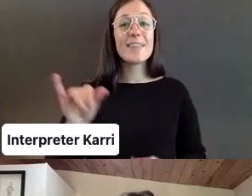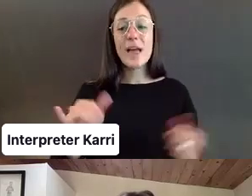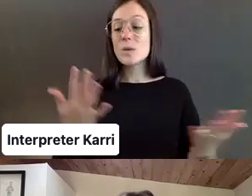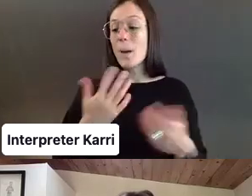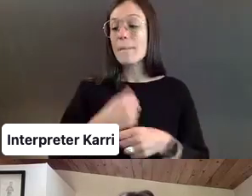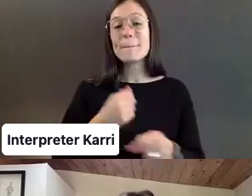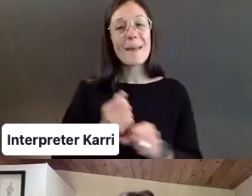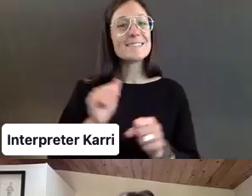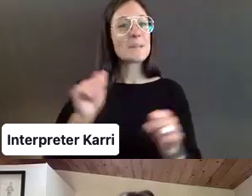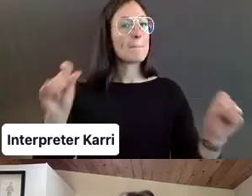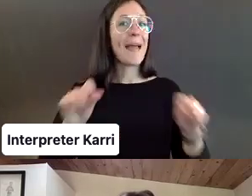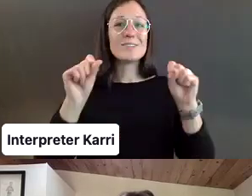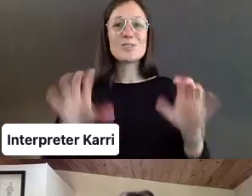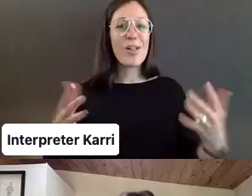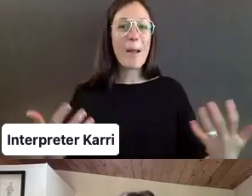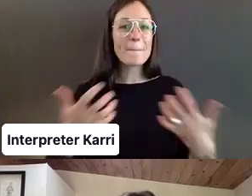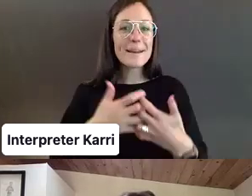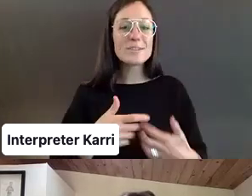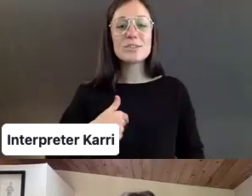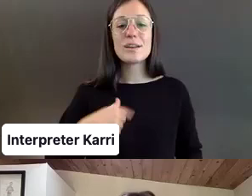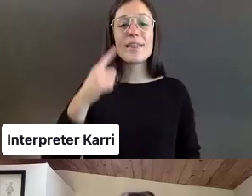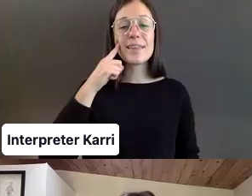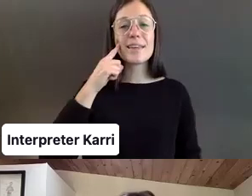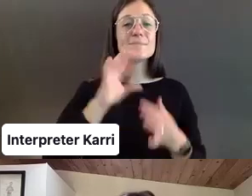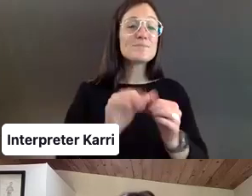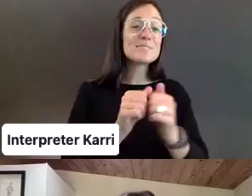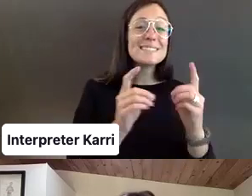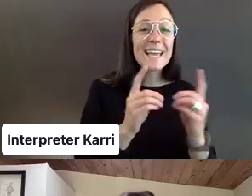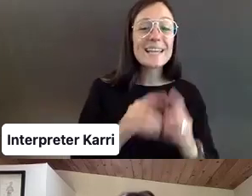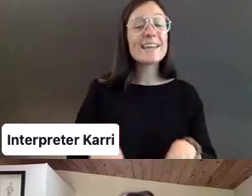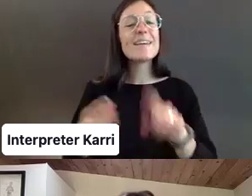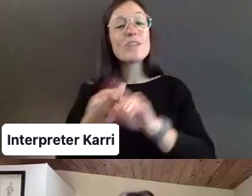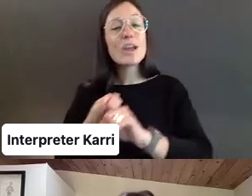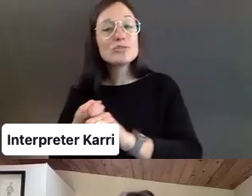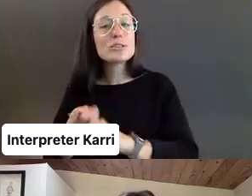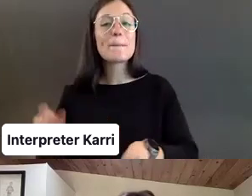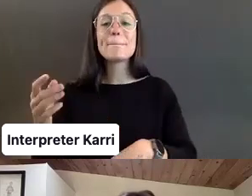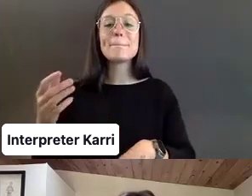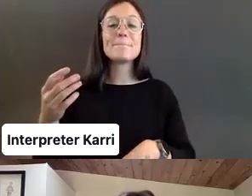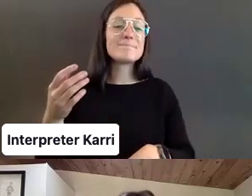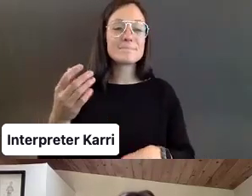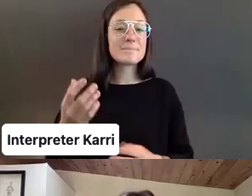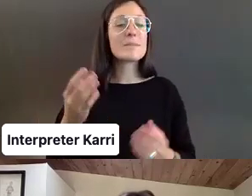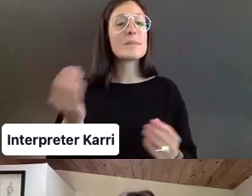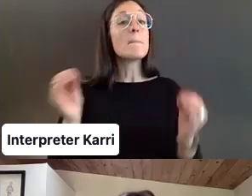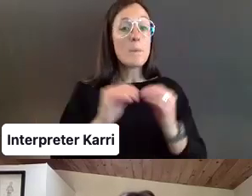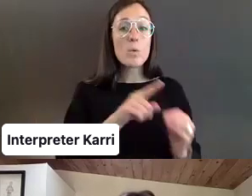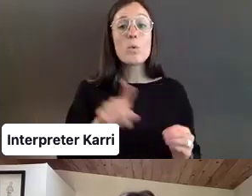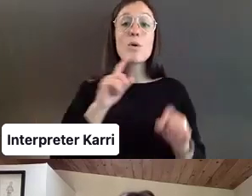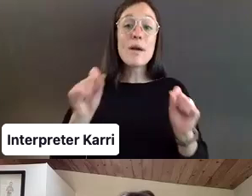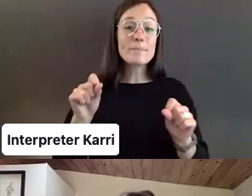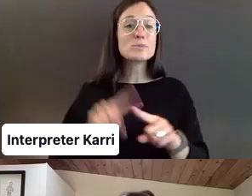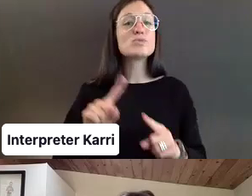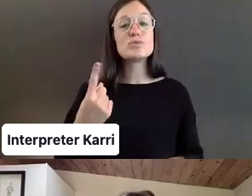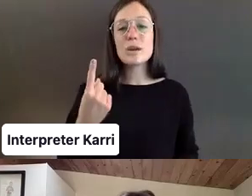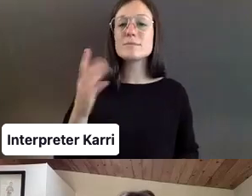magical combination. And I feel like when it comes to dating or friendship or whatever, the more you're able to just